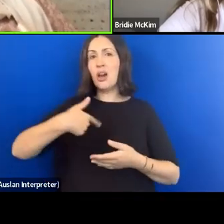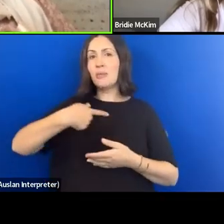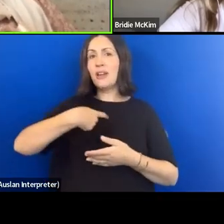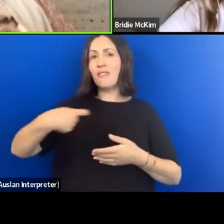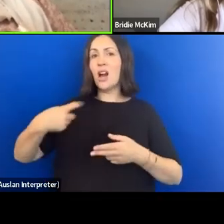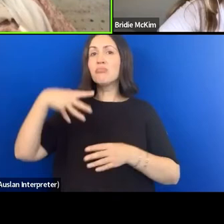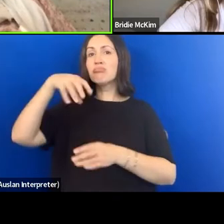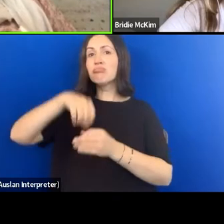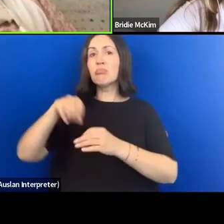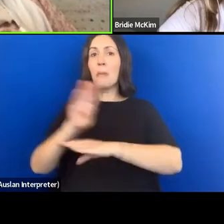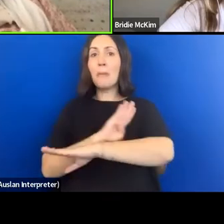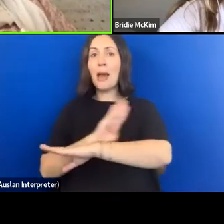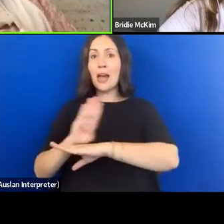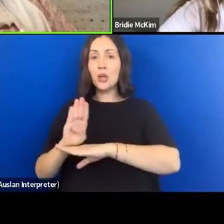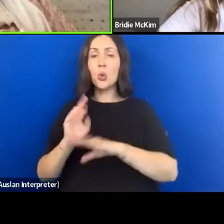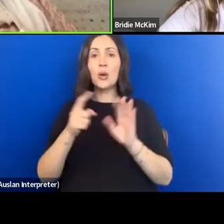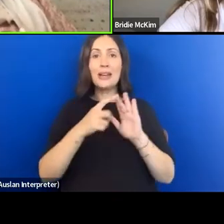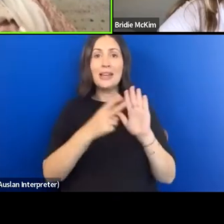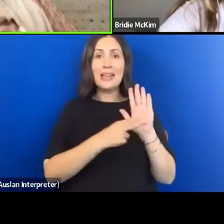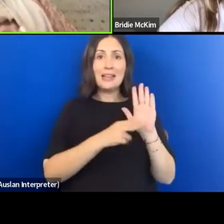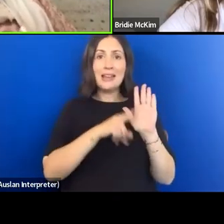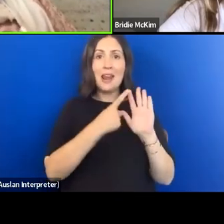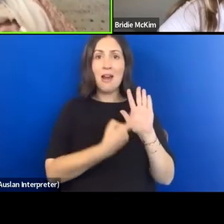for the Inner West Council